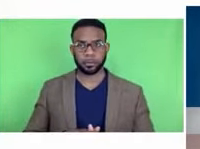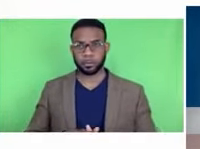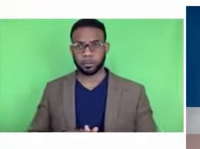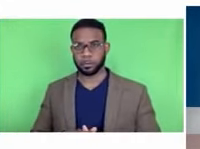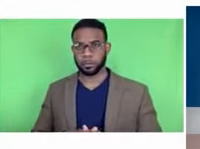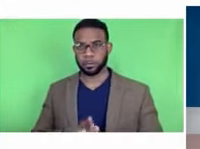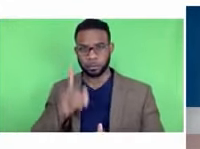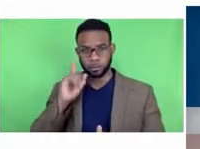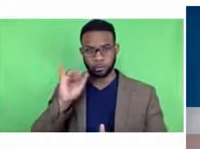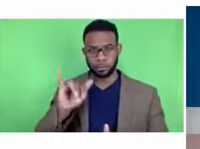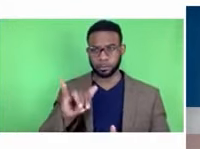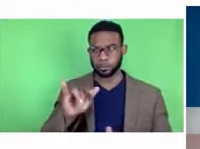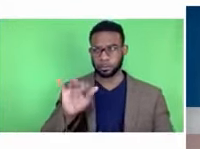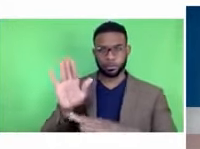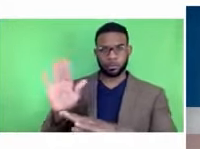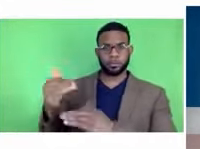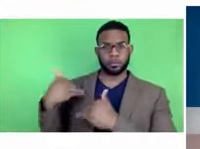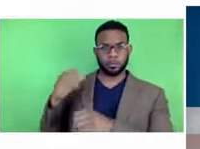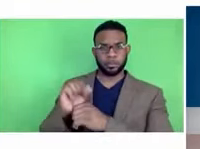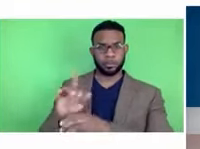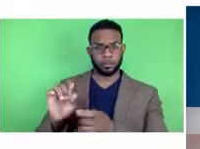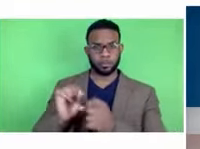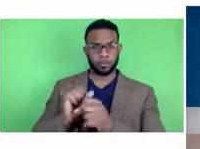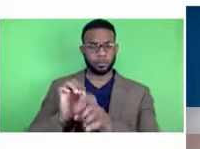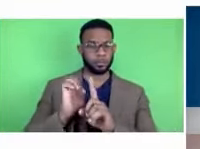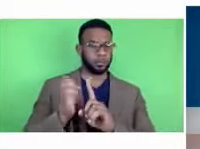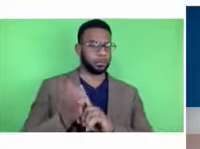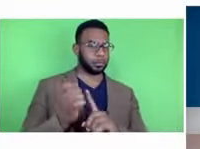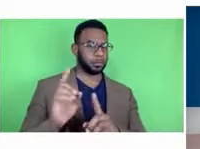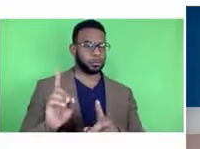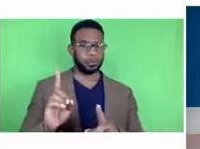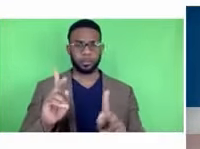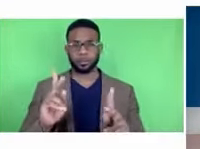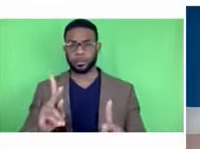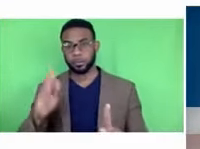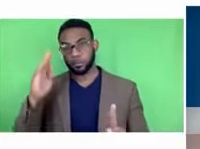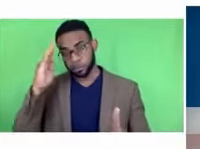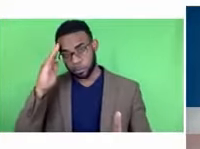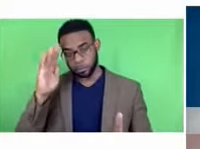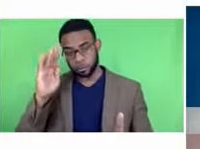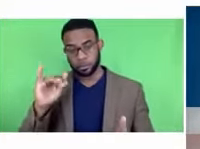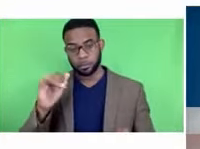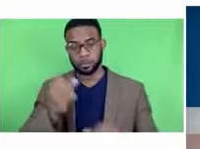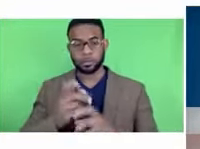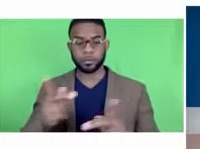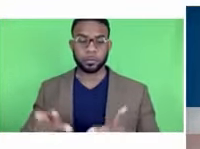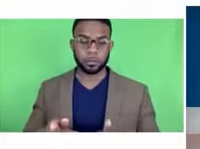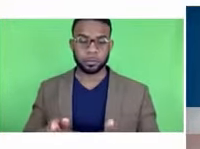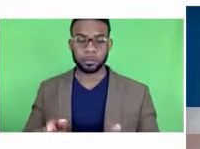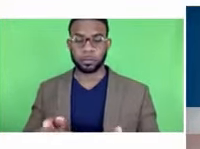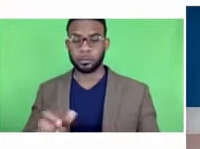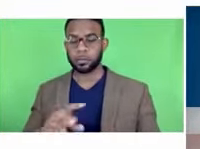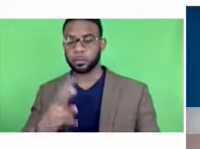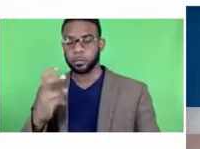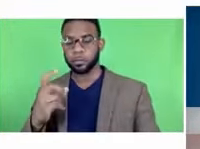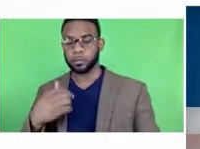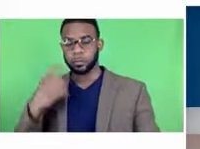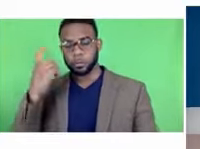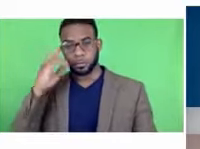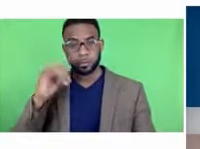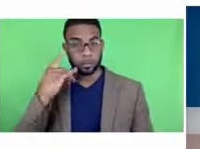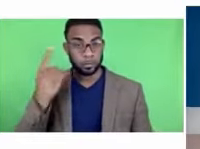that's on the employer to create an environment where the person knows that it's a safe space. I mean, there's no doubt in my mind that if